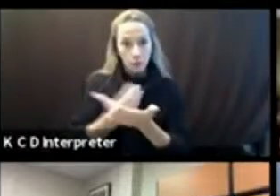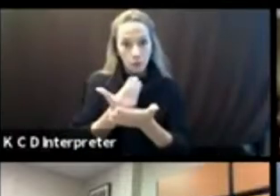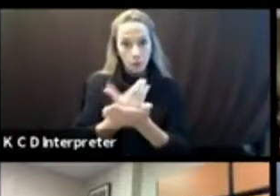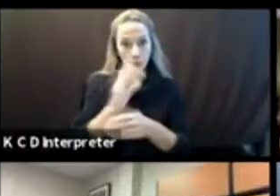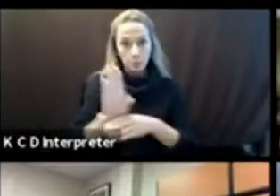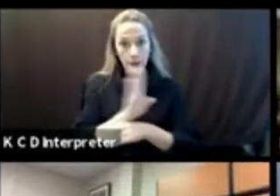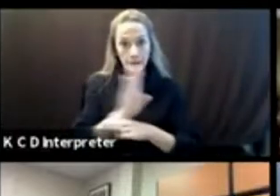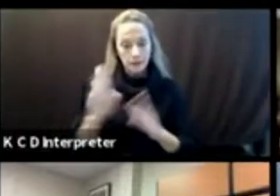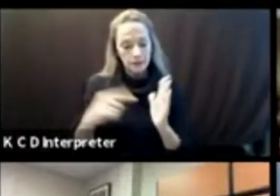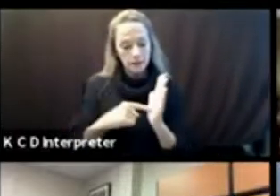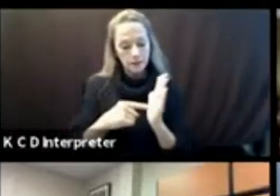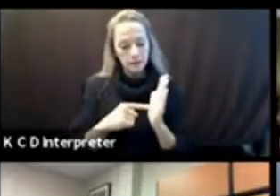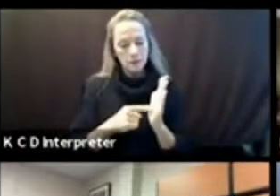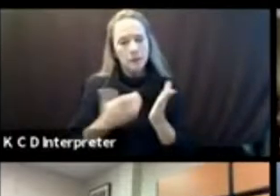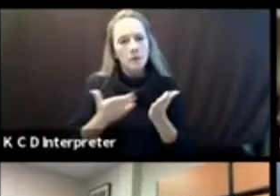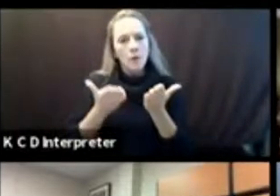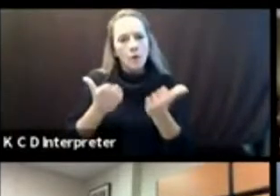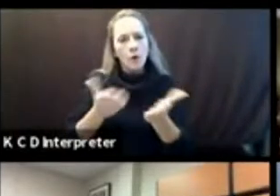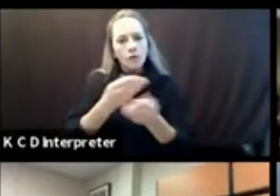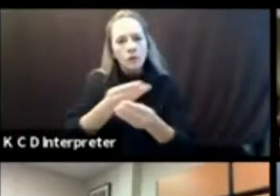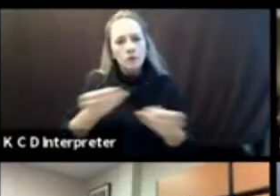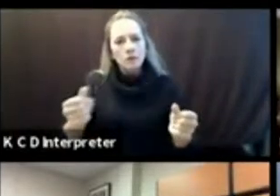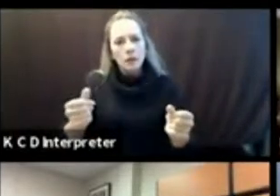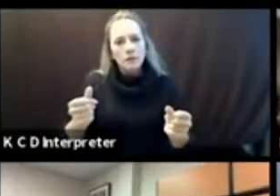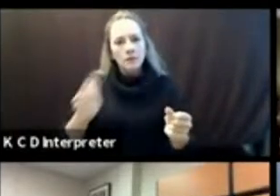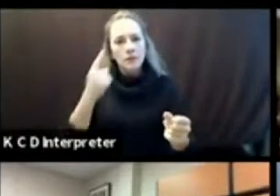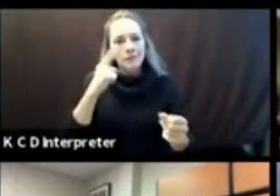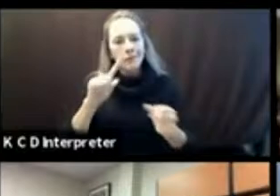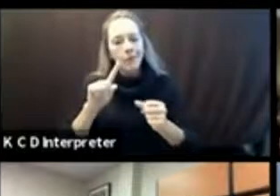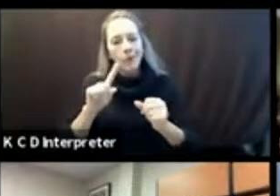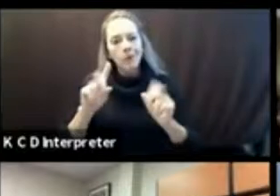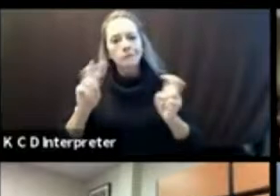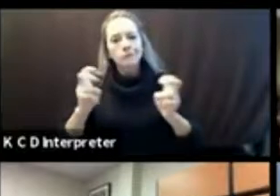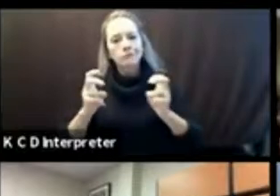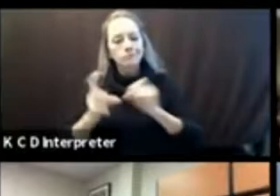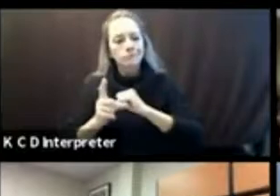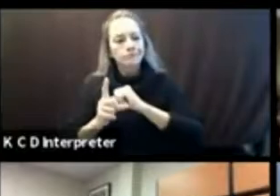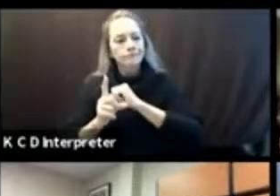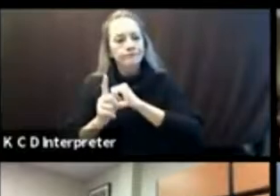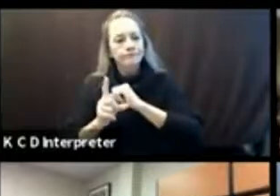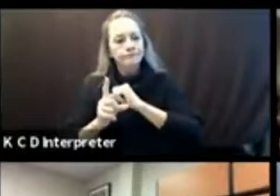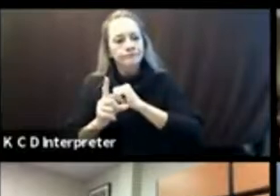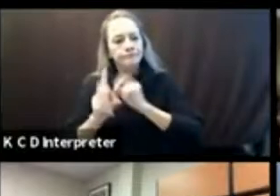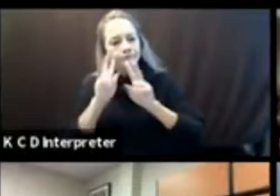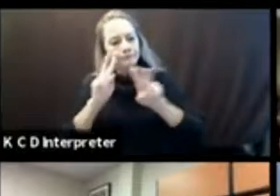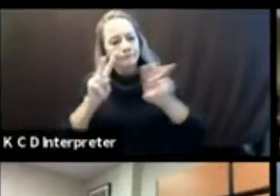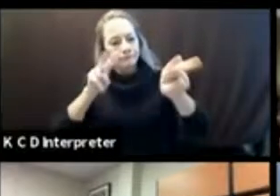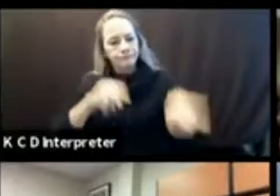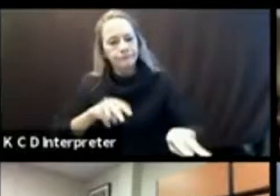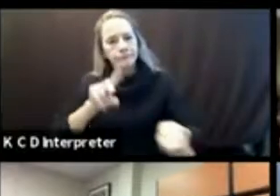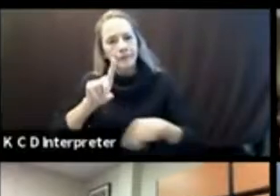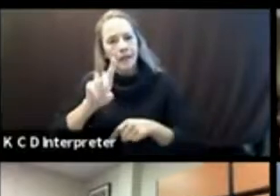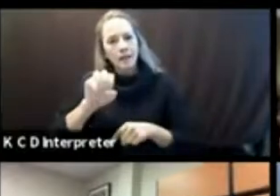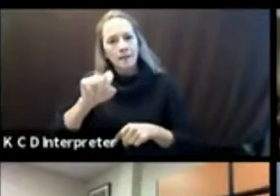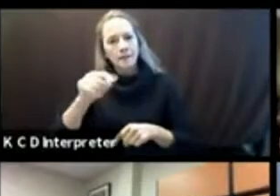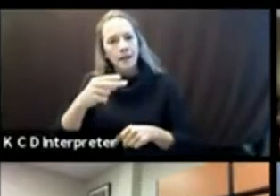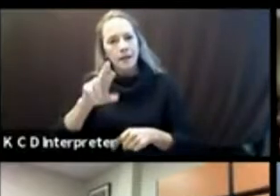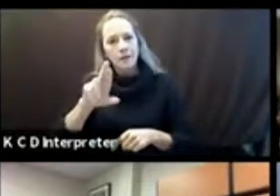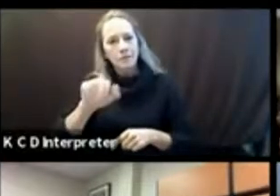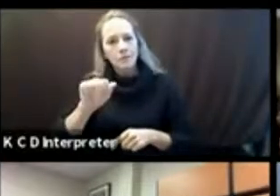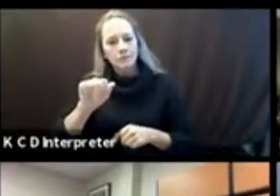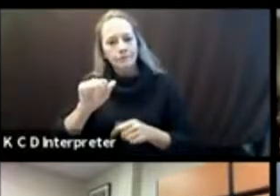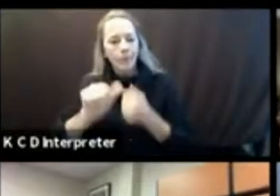section, offering a resolution condemning the death threats to the county commission. It is an anathema